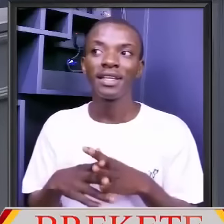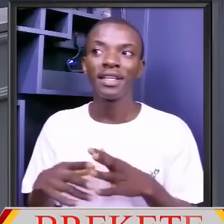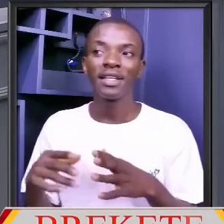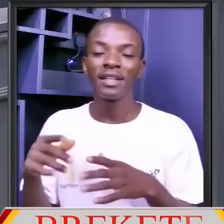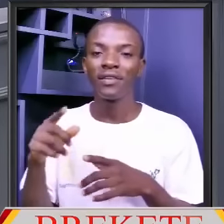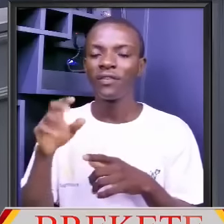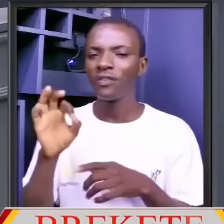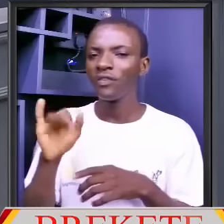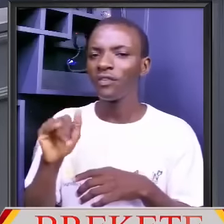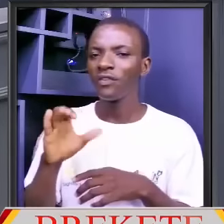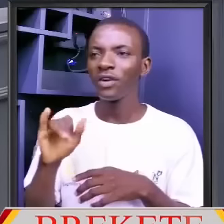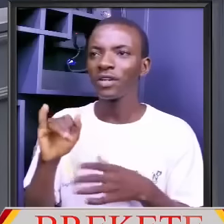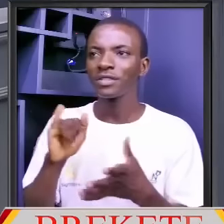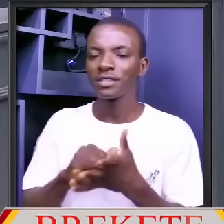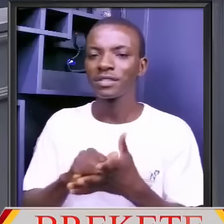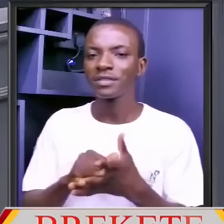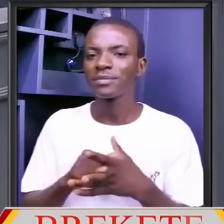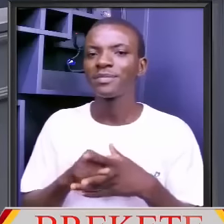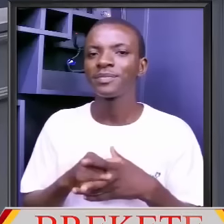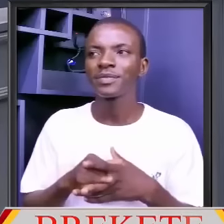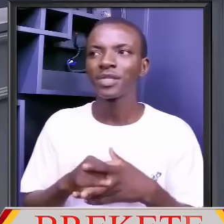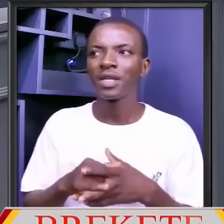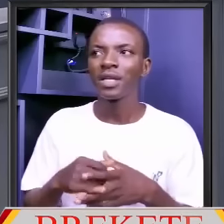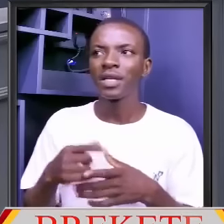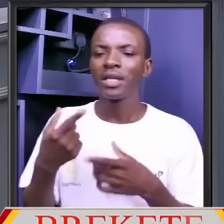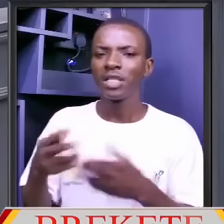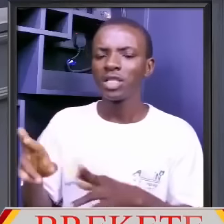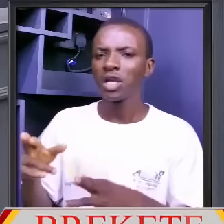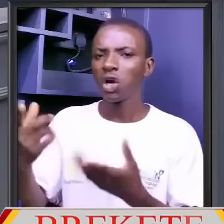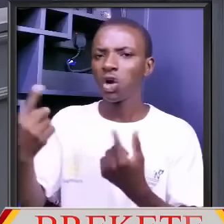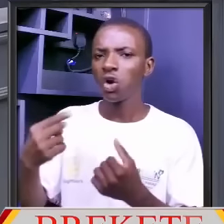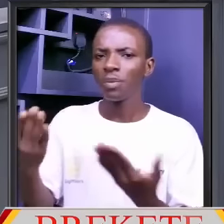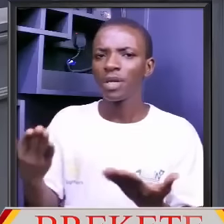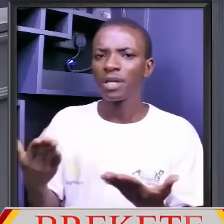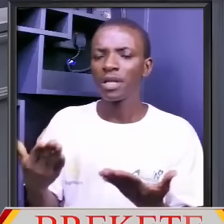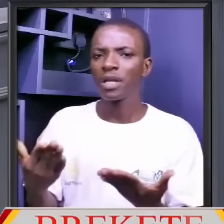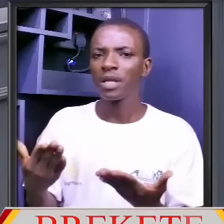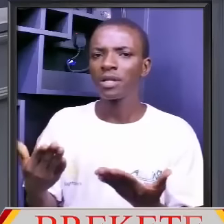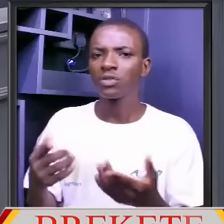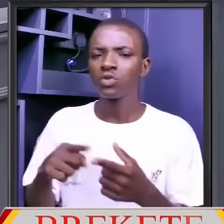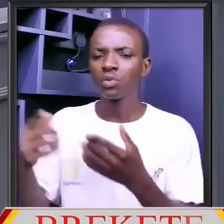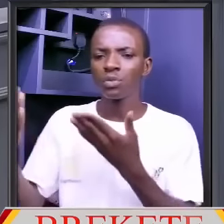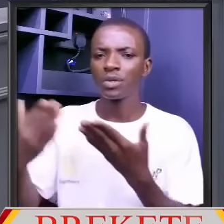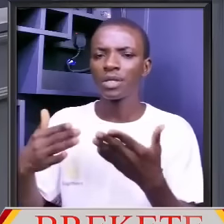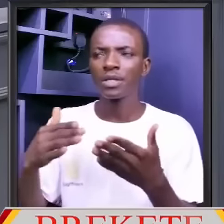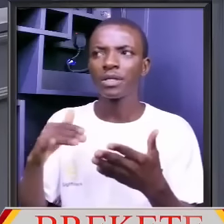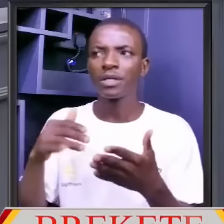Now the fact say, they are coming here to bring their case.